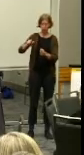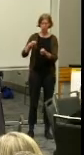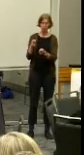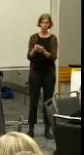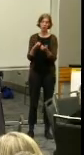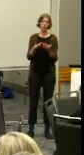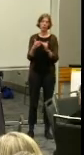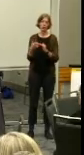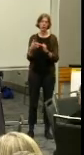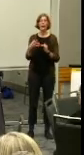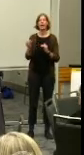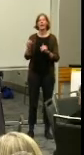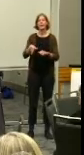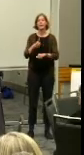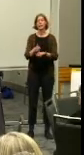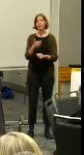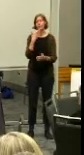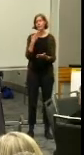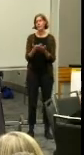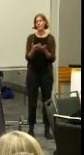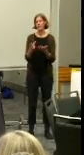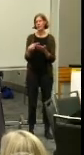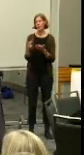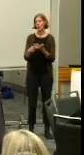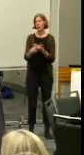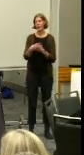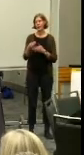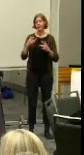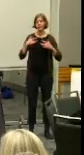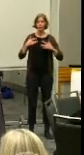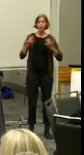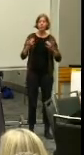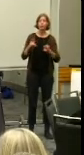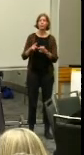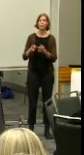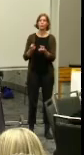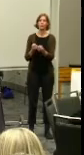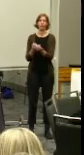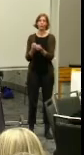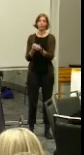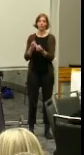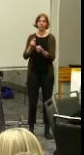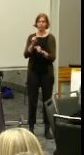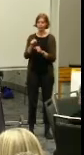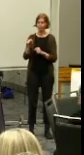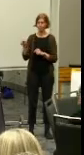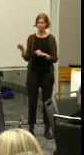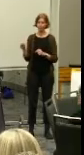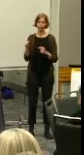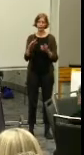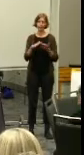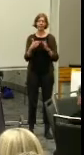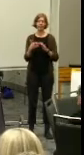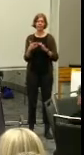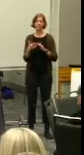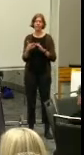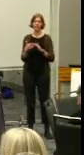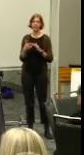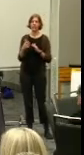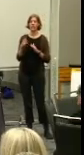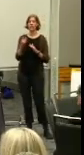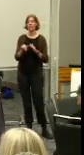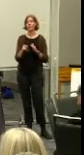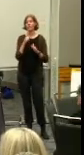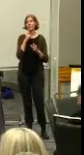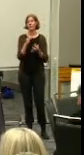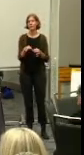and very culturally congruent and trauma informed, and ensuring that we're really working with those communities. And so that's really been a big part of the